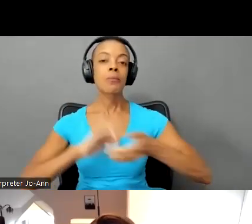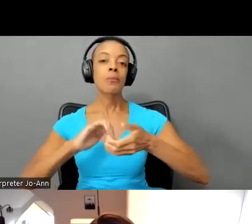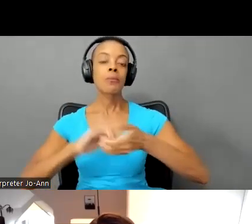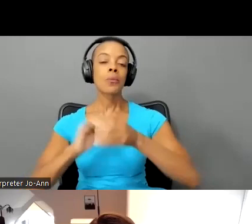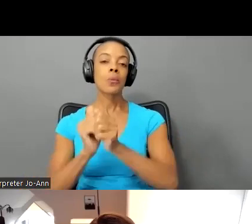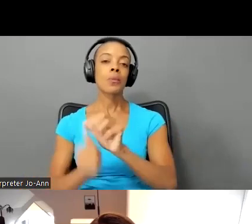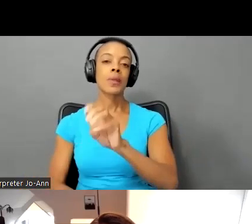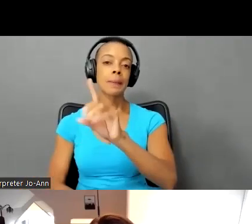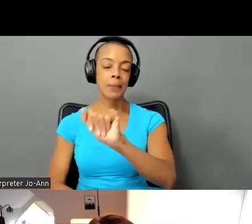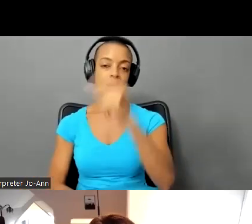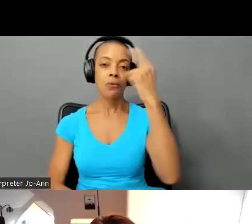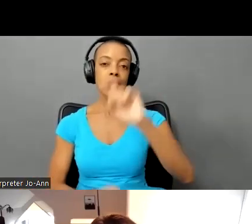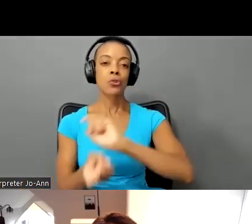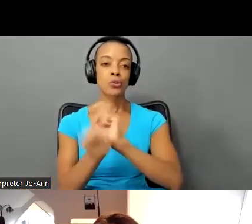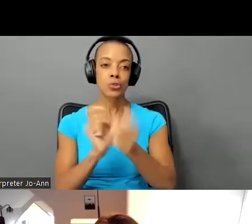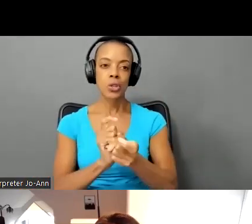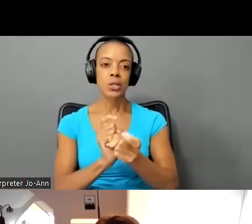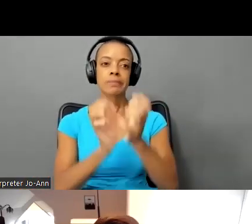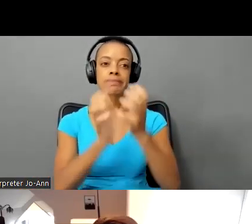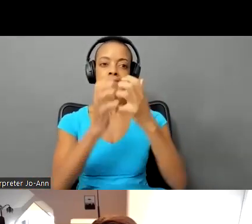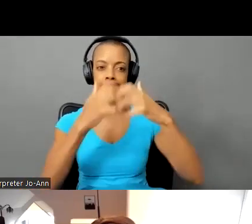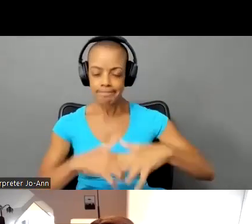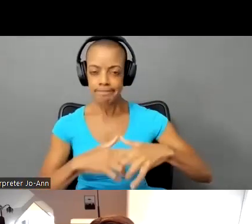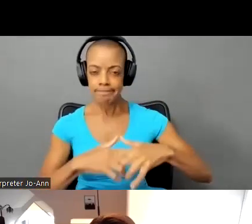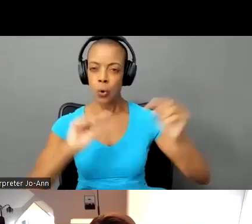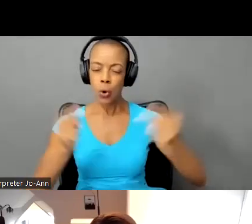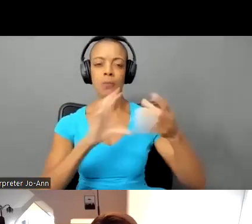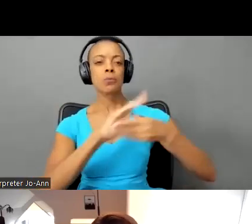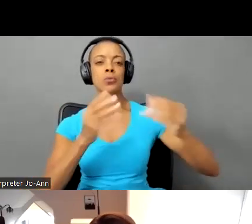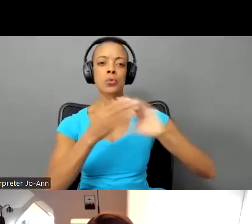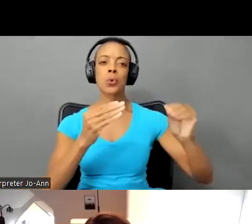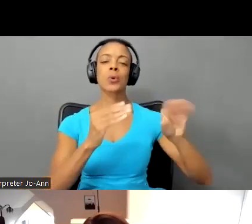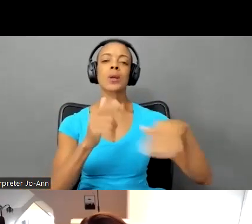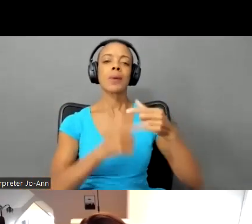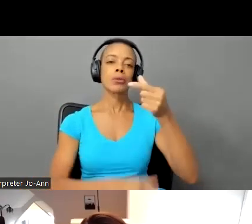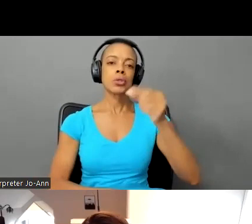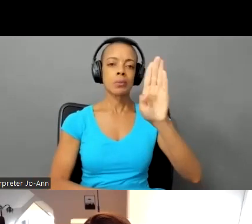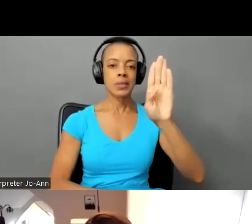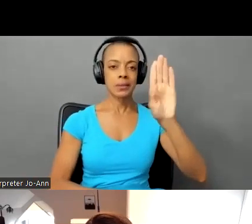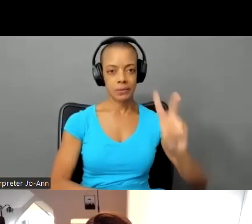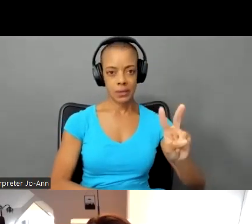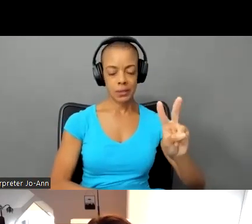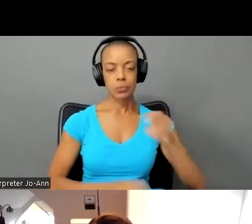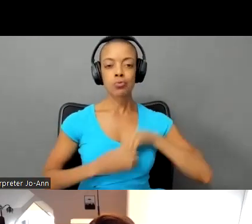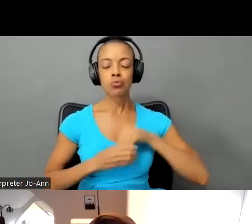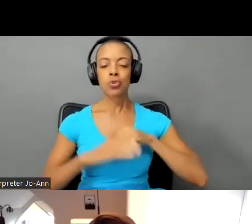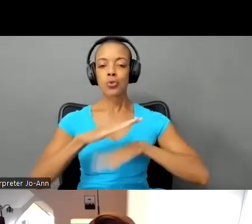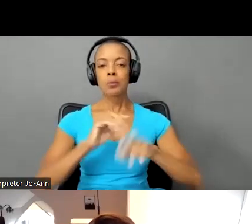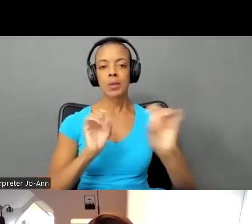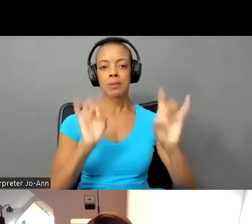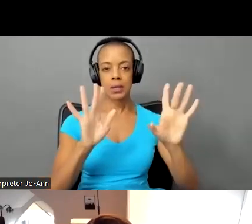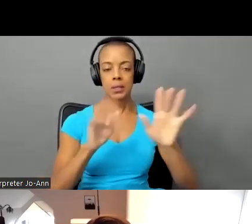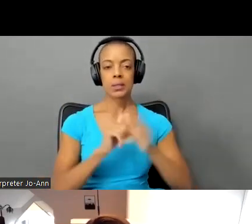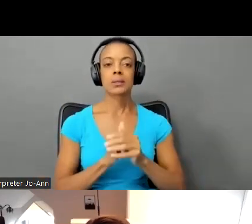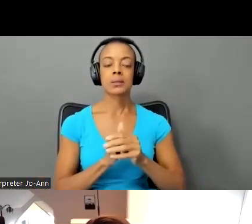Change, Disrupting Harmful Narratives on Gender-Based Violence. I want to start by acknowledging that our work